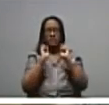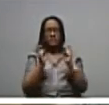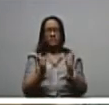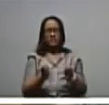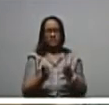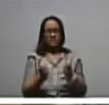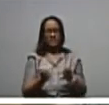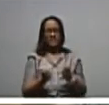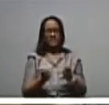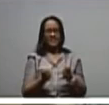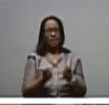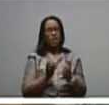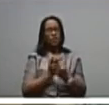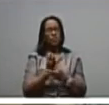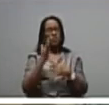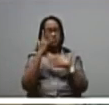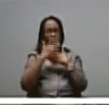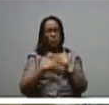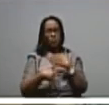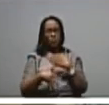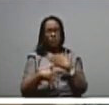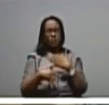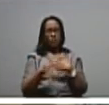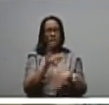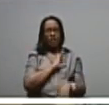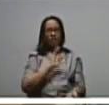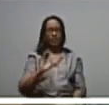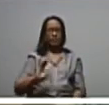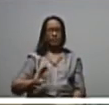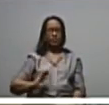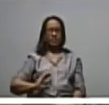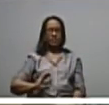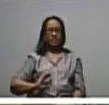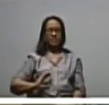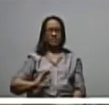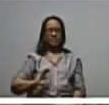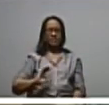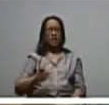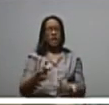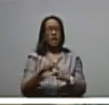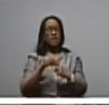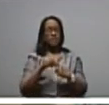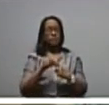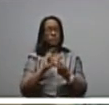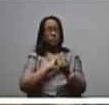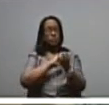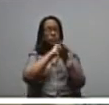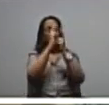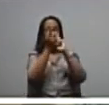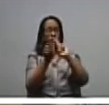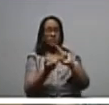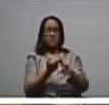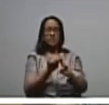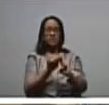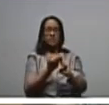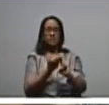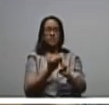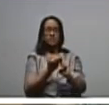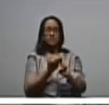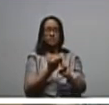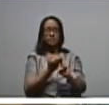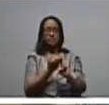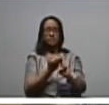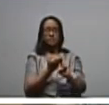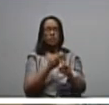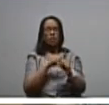through the blood of Christ, particularly in the sacrament of reconciliation,